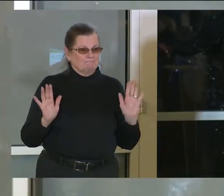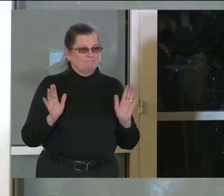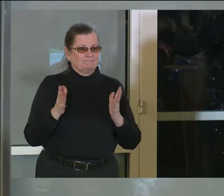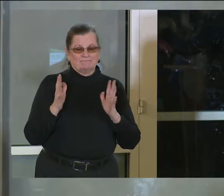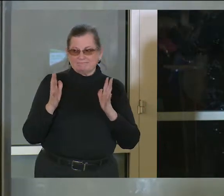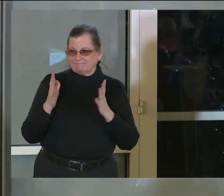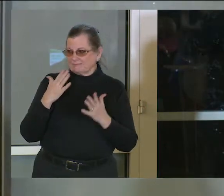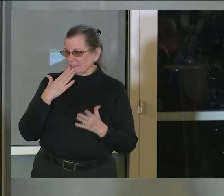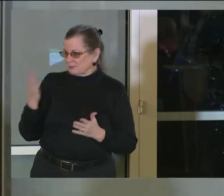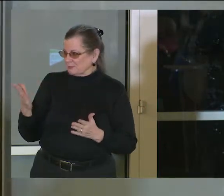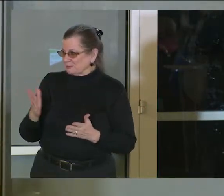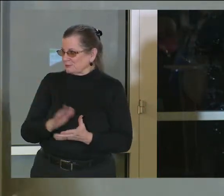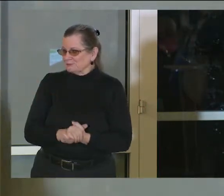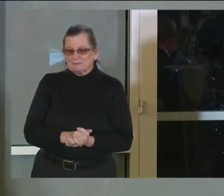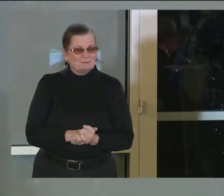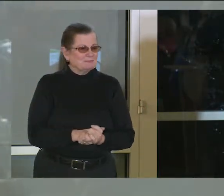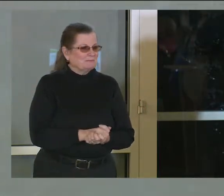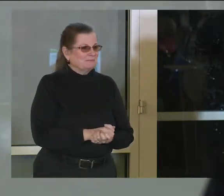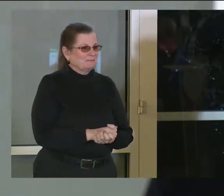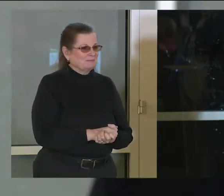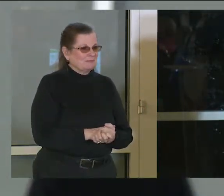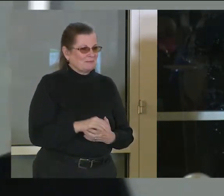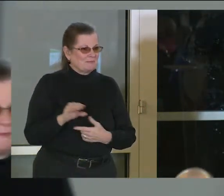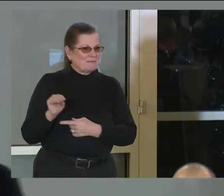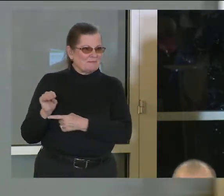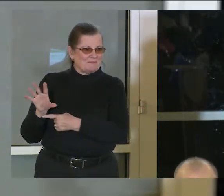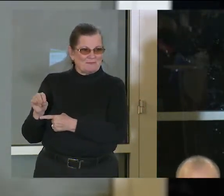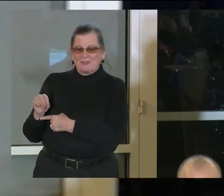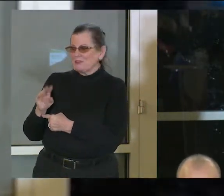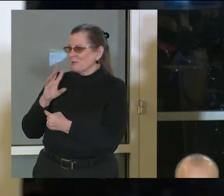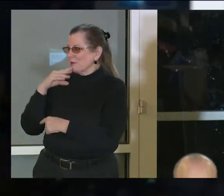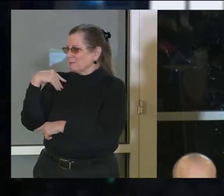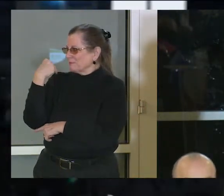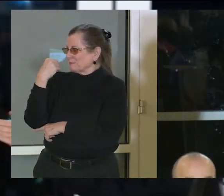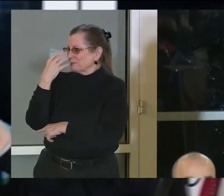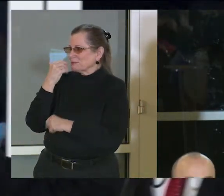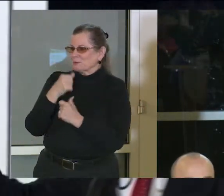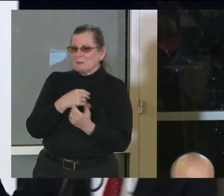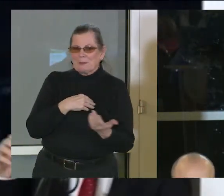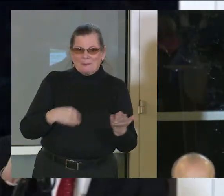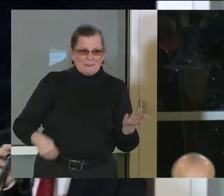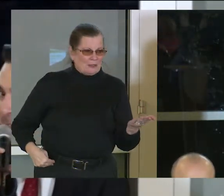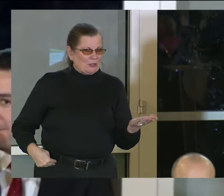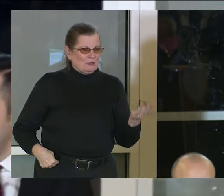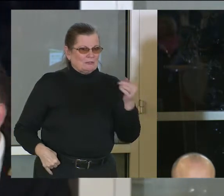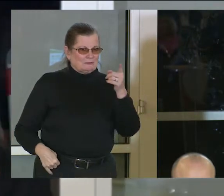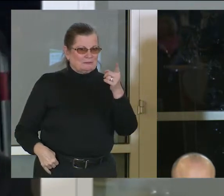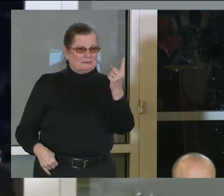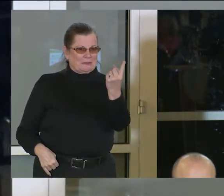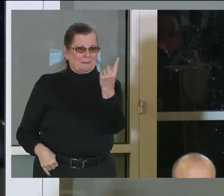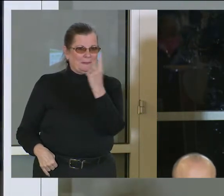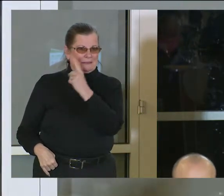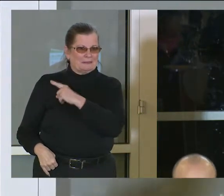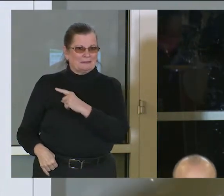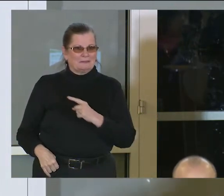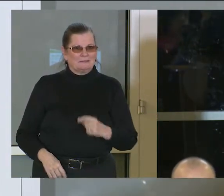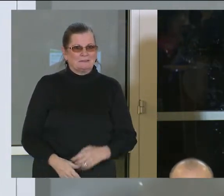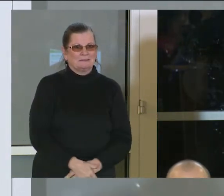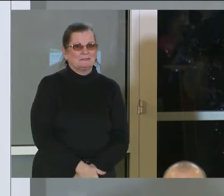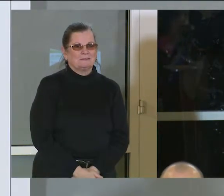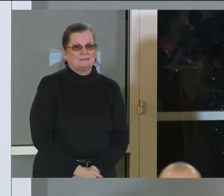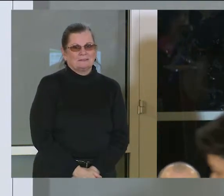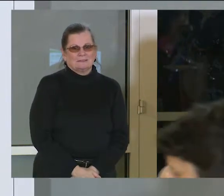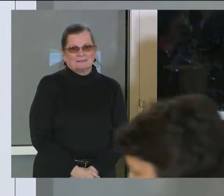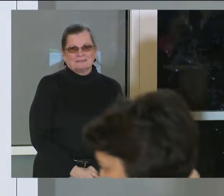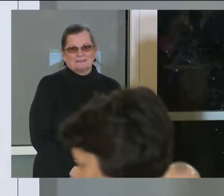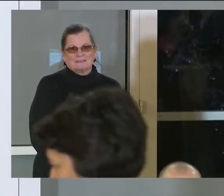going to get a picture with Monica and Tyson for his birthday. So if you all will just hold right here so the mayor can come grab a quick birthday photo with you.